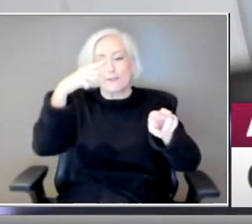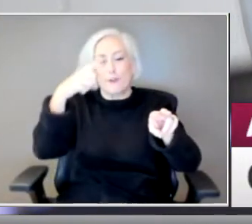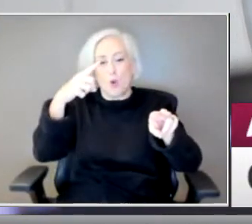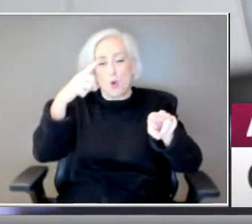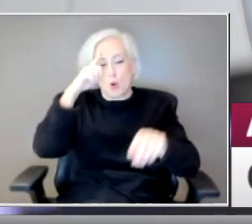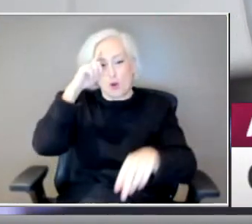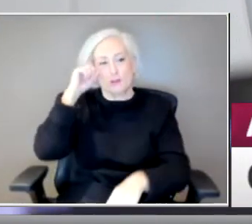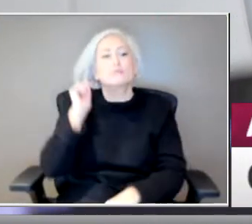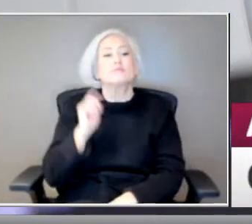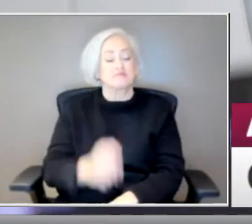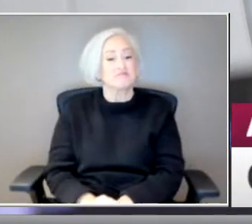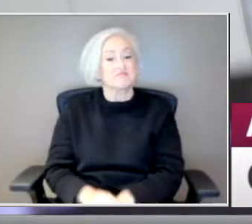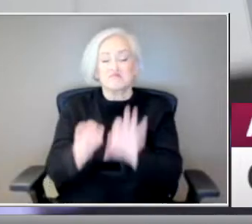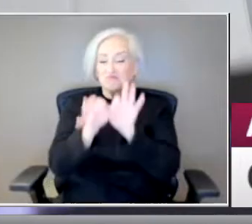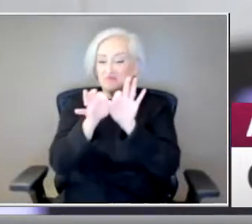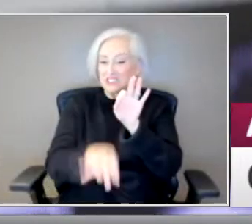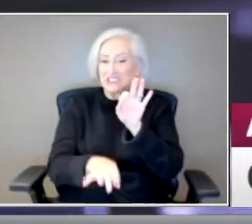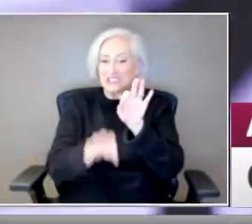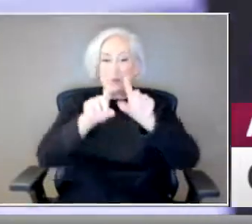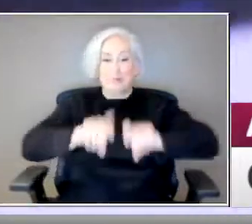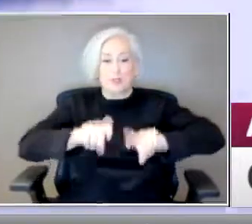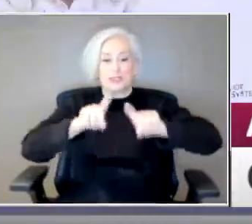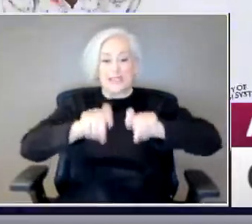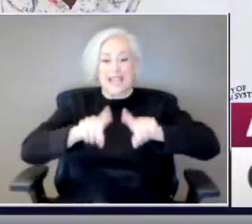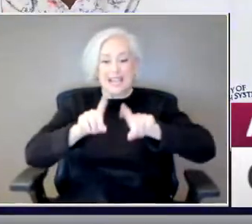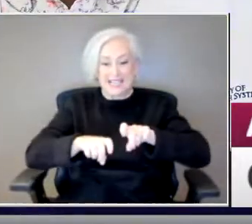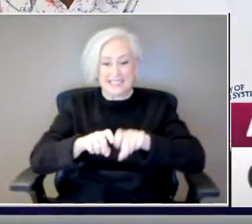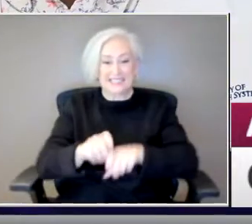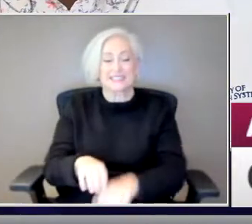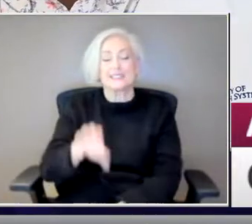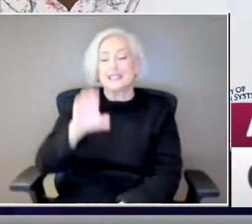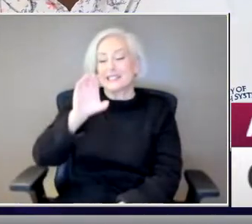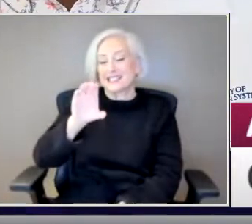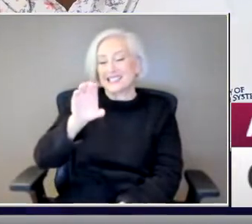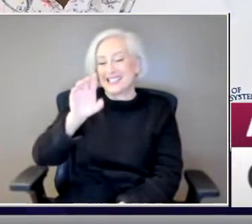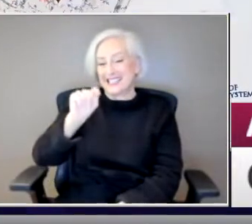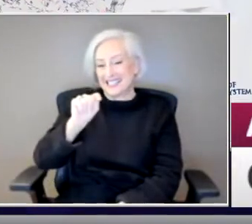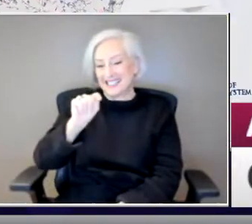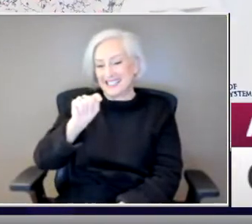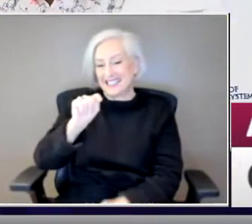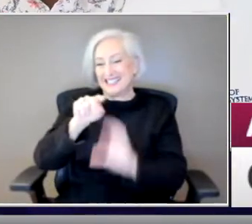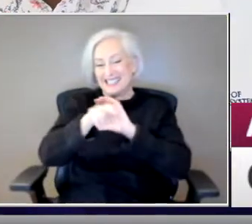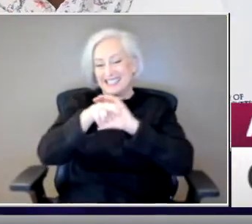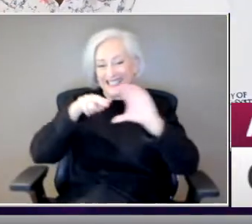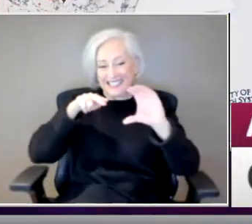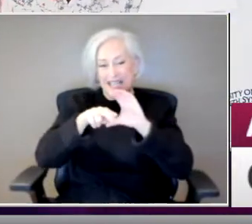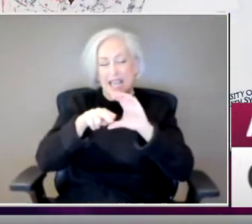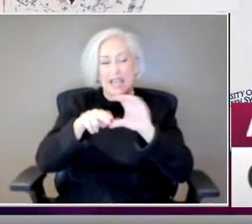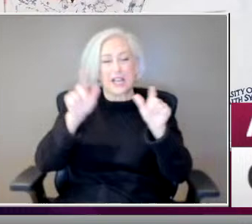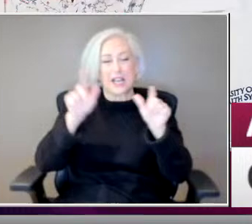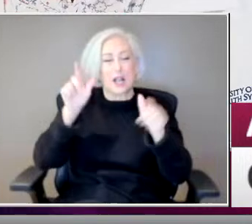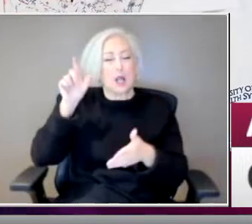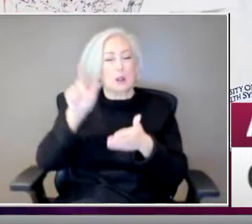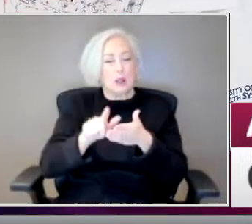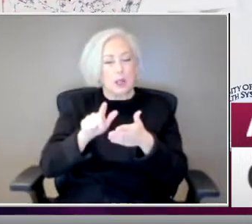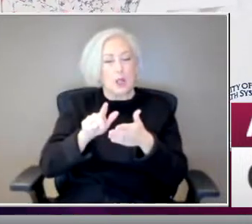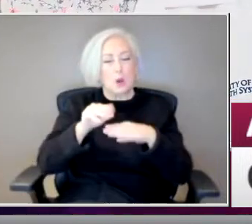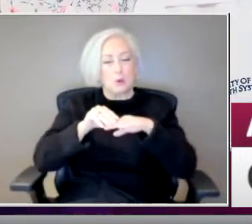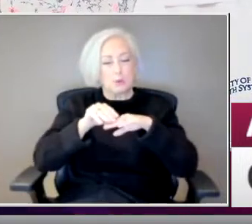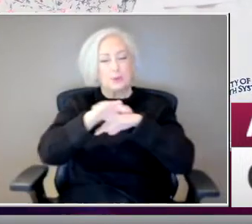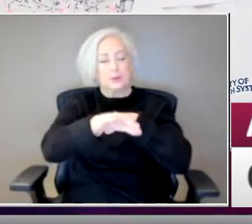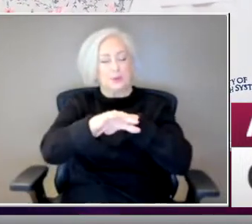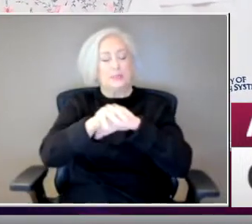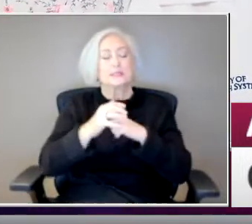very simple test. It's a CT scan, but it's a very low intensity CT scan. What you're looking for is there